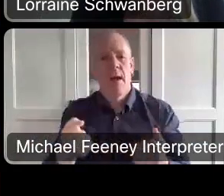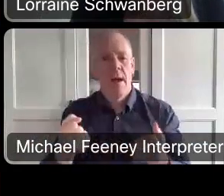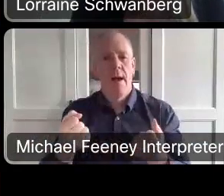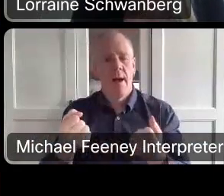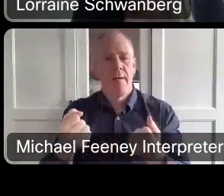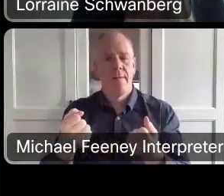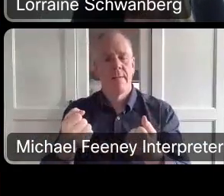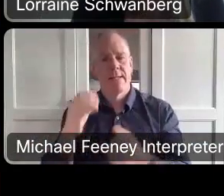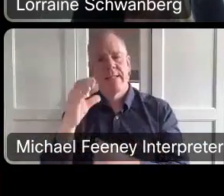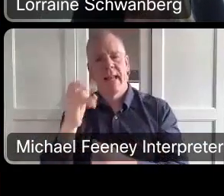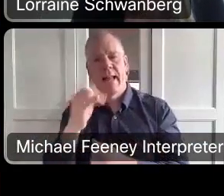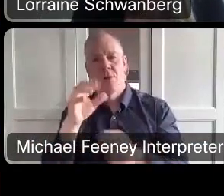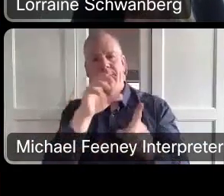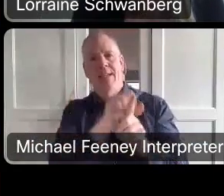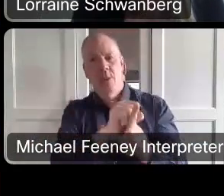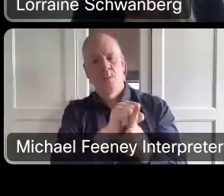gets a cancer